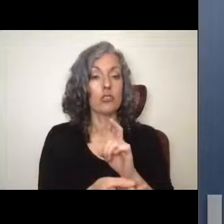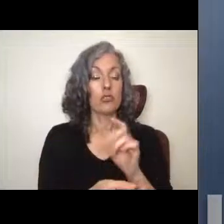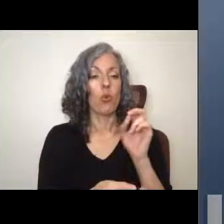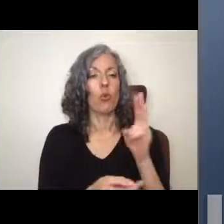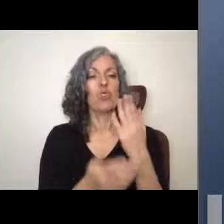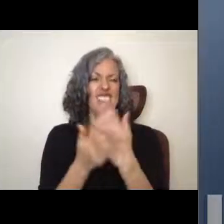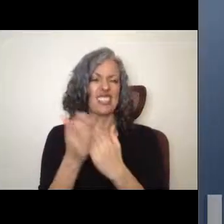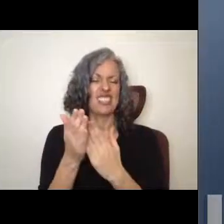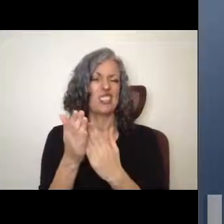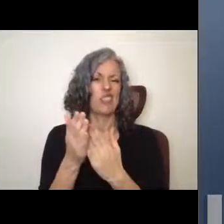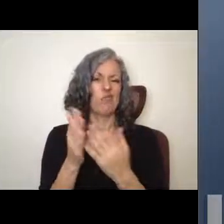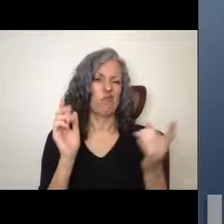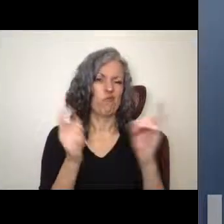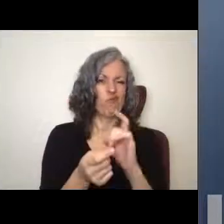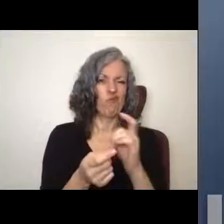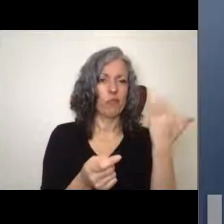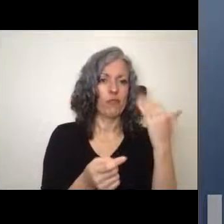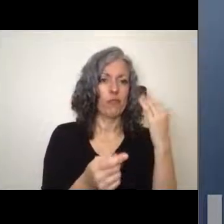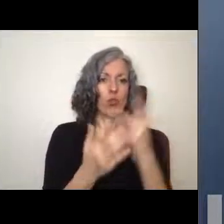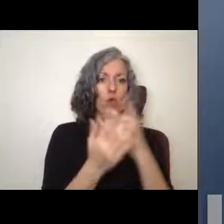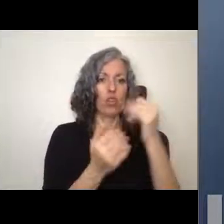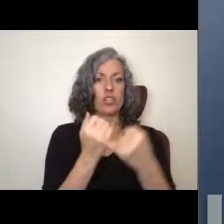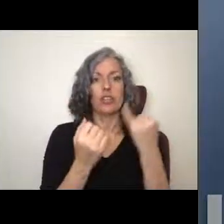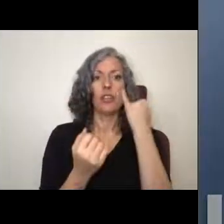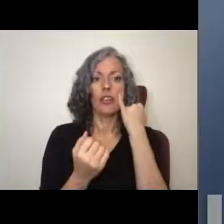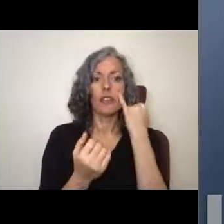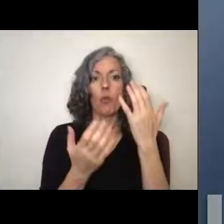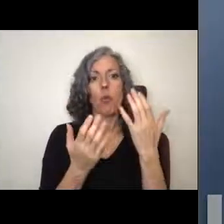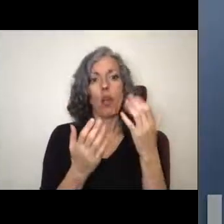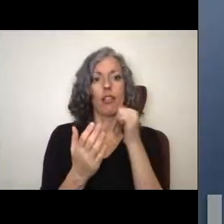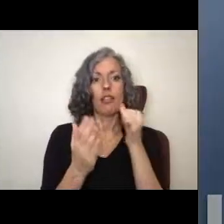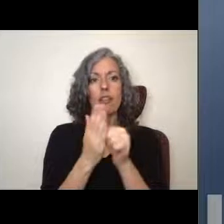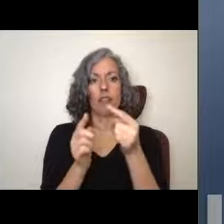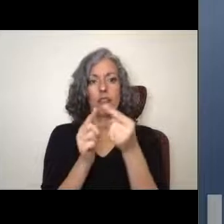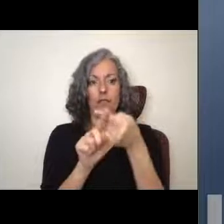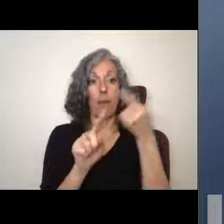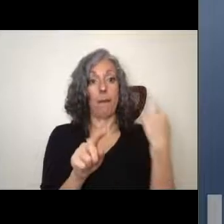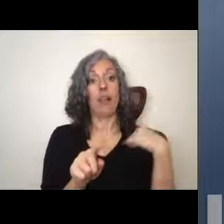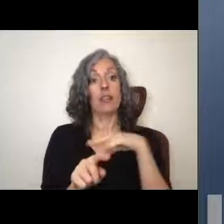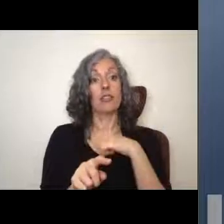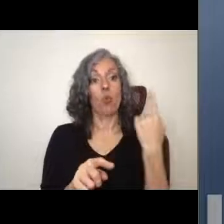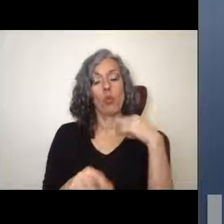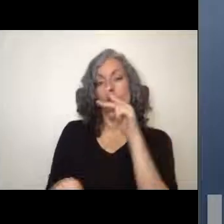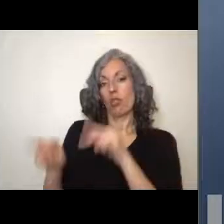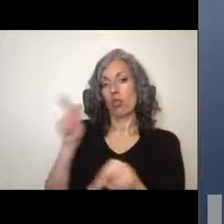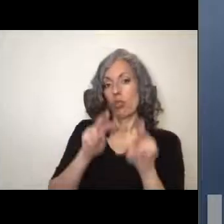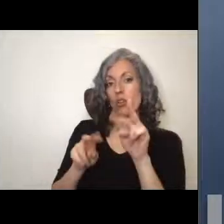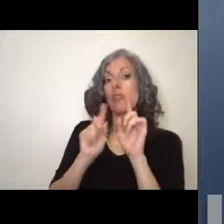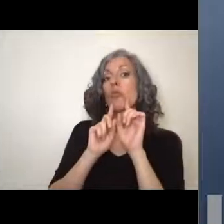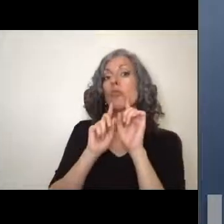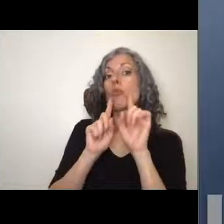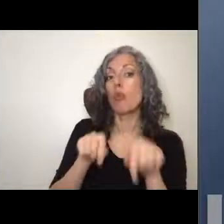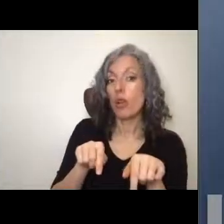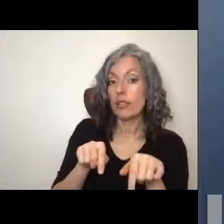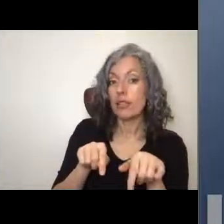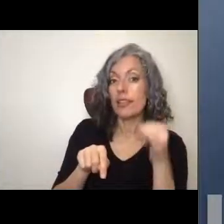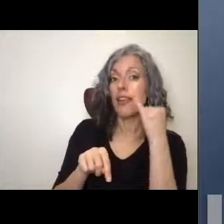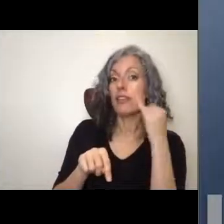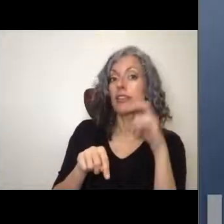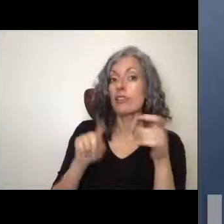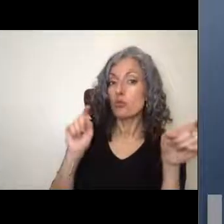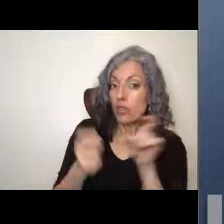are associated with the previous project that if they're requesting a support letter from us, we would want to take a look at what they're requesting, what that scope change or new segment would